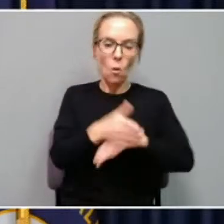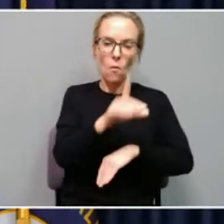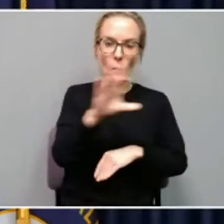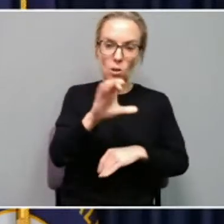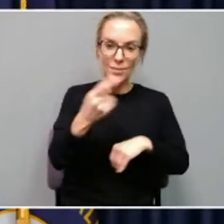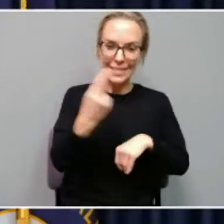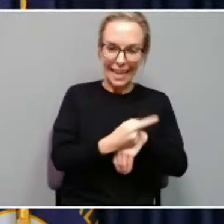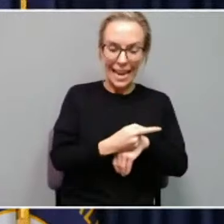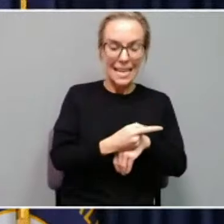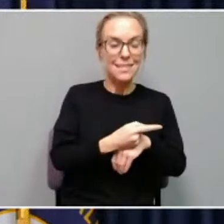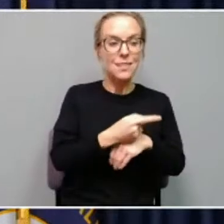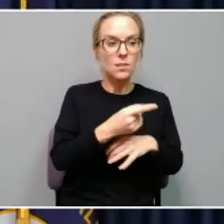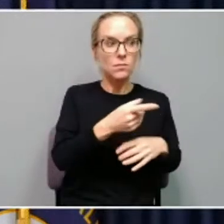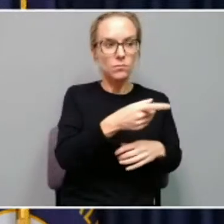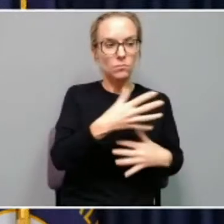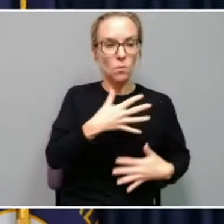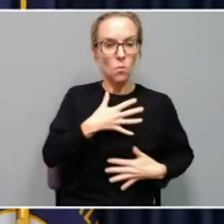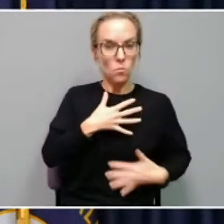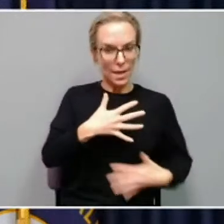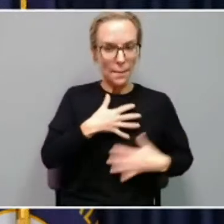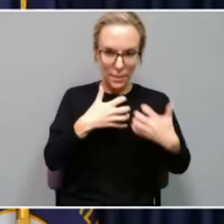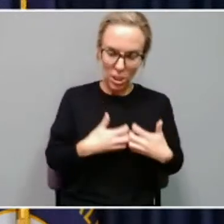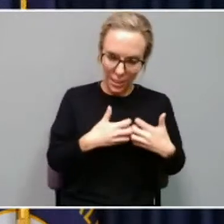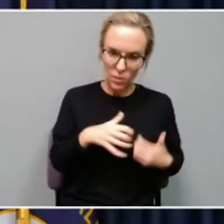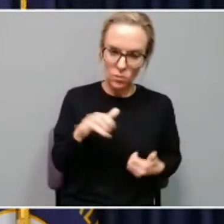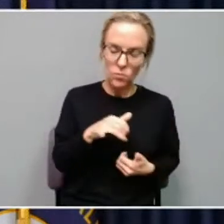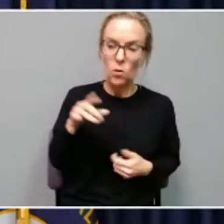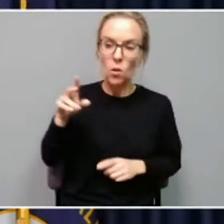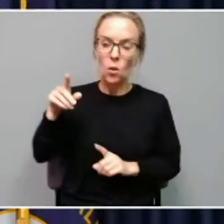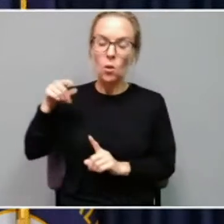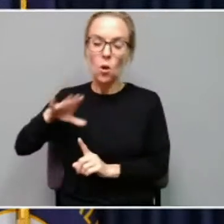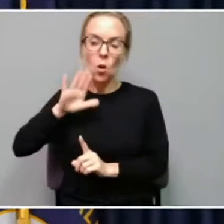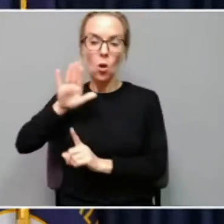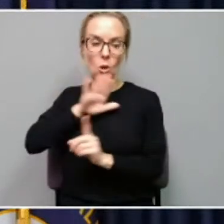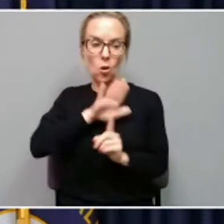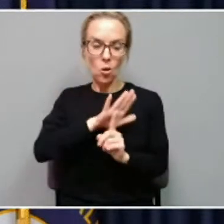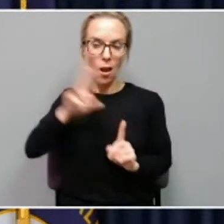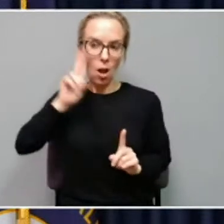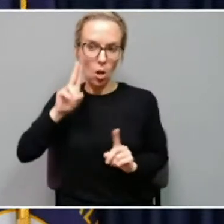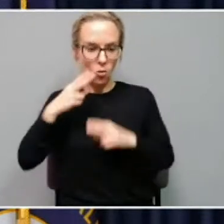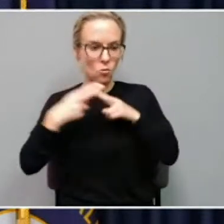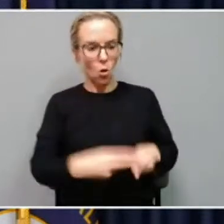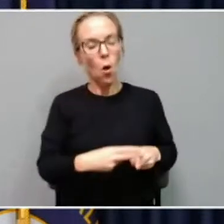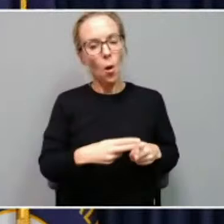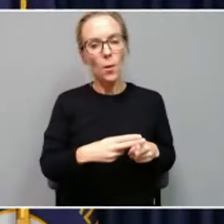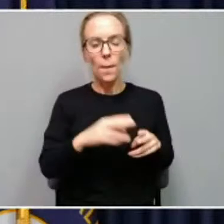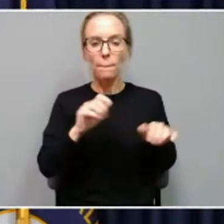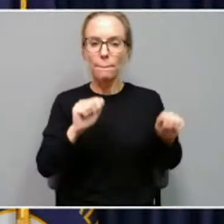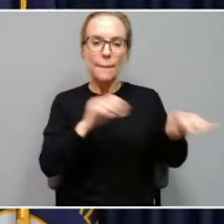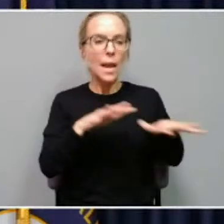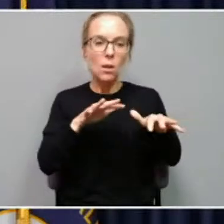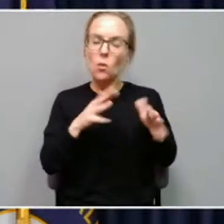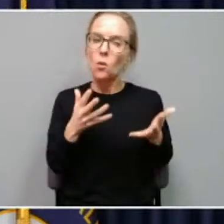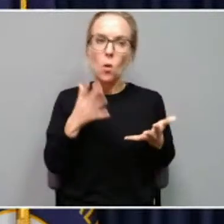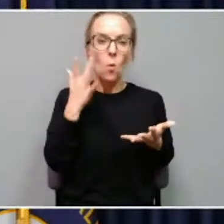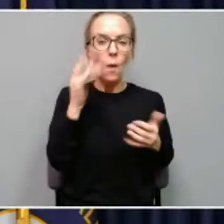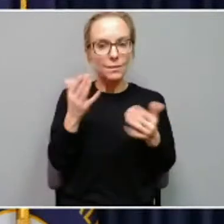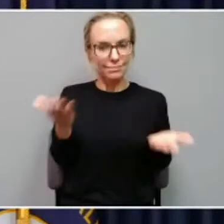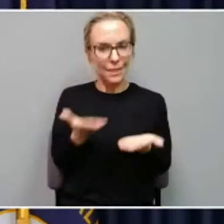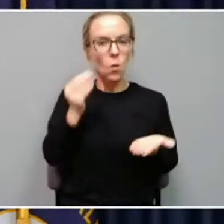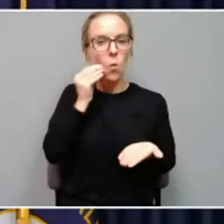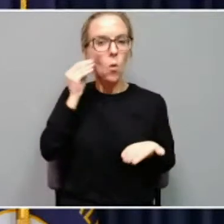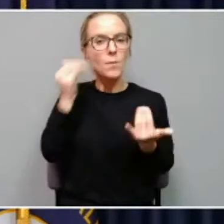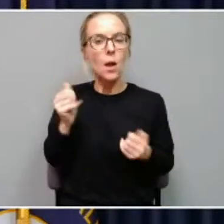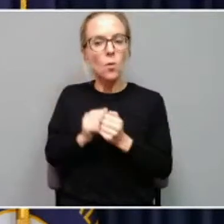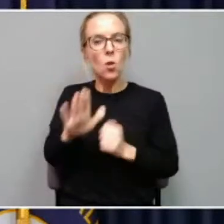Laura's uncle called her a miracle because today she's healthy at home with her husband and 2 children. Today,